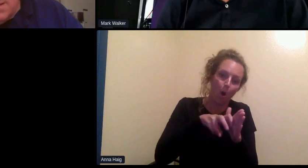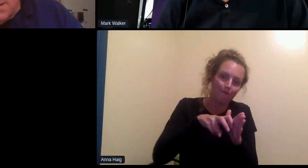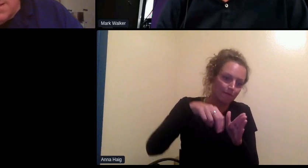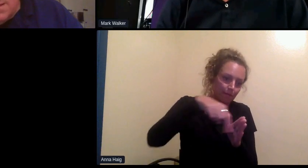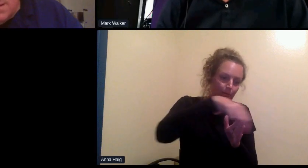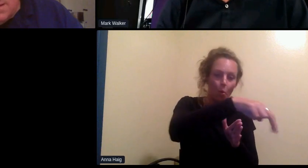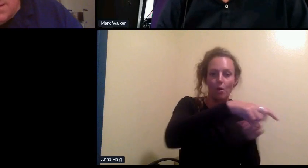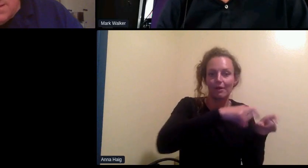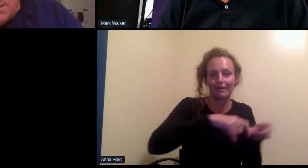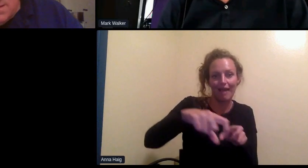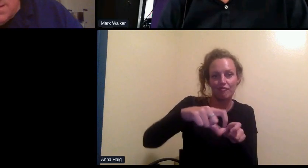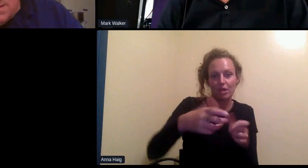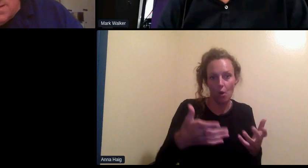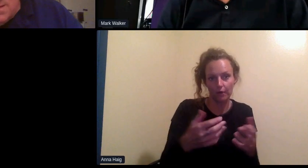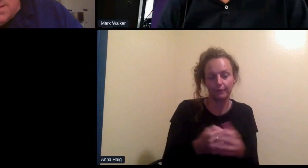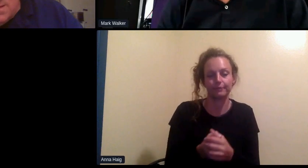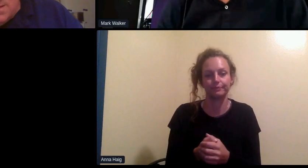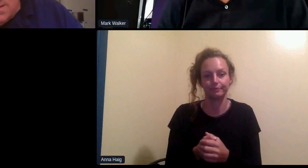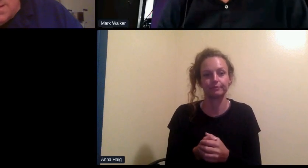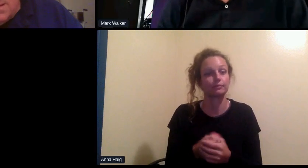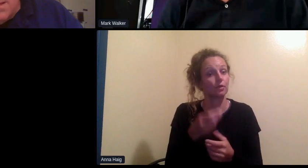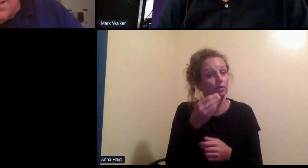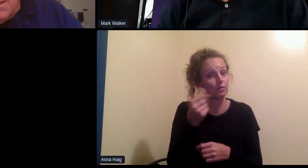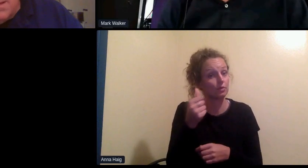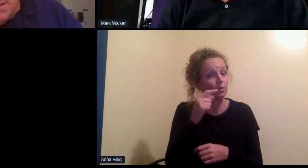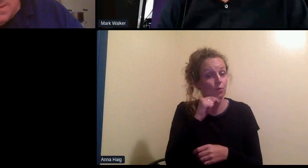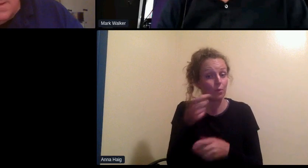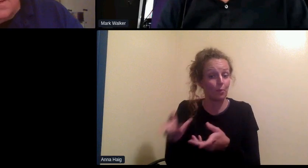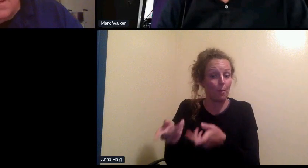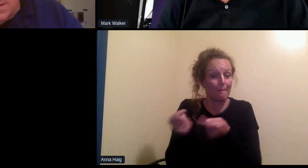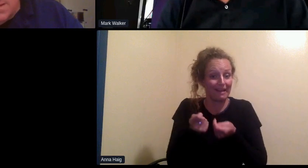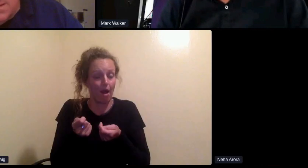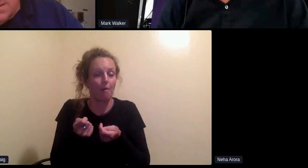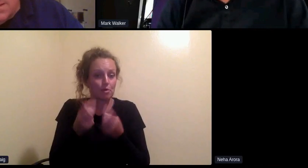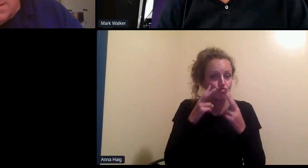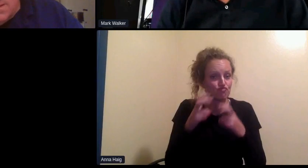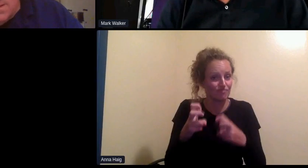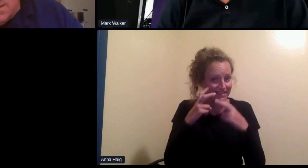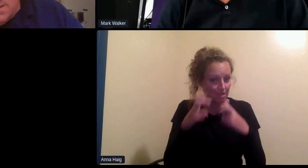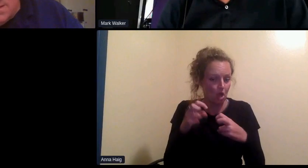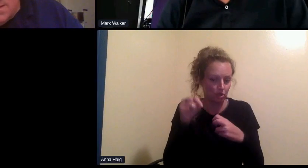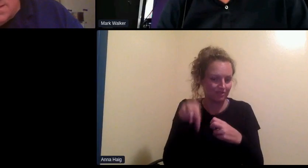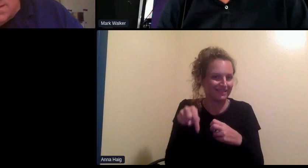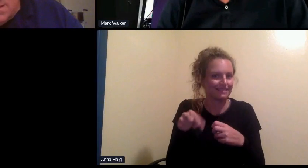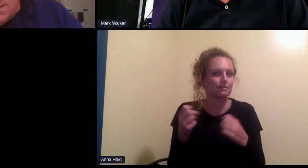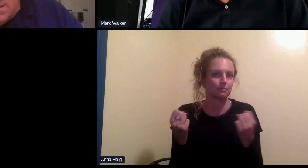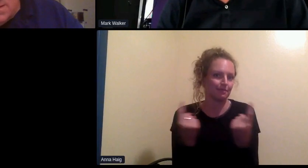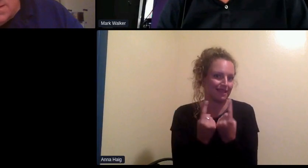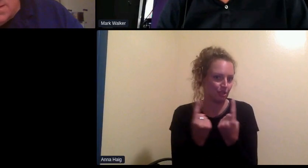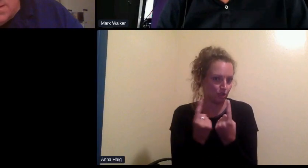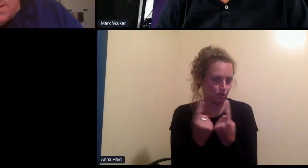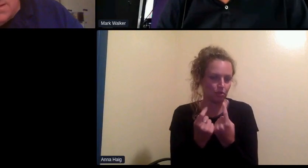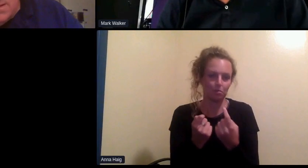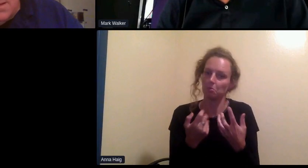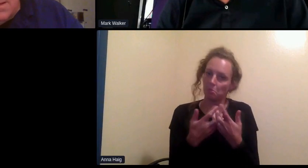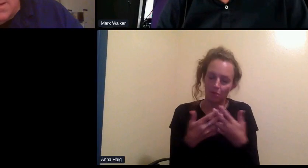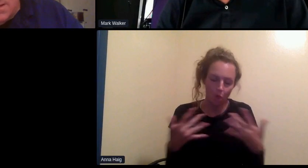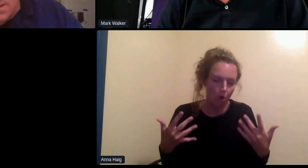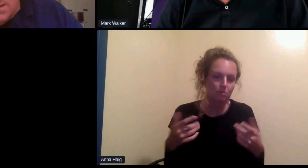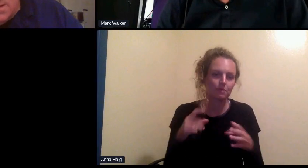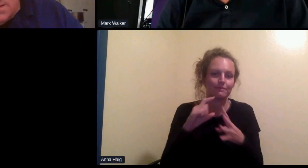that coaches caught up with, and the government needs to do its bit to force this in the UK, to make sure